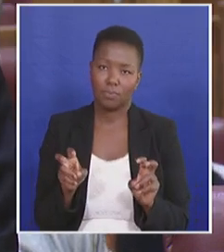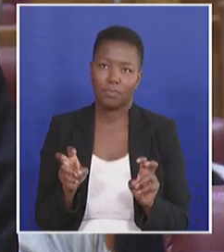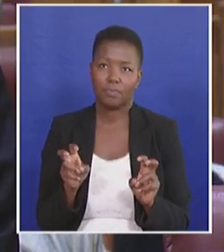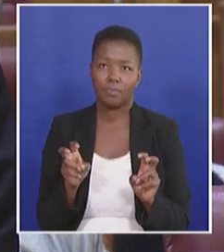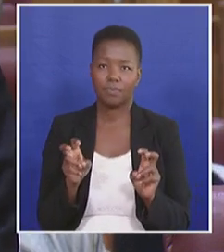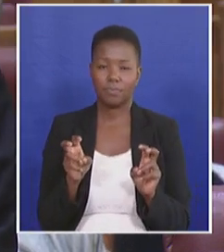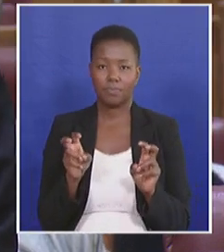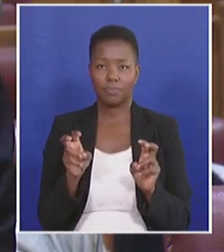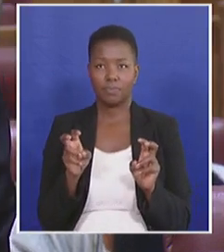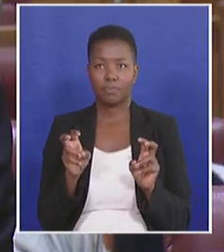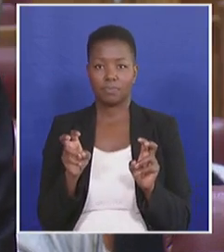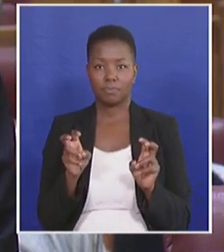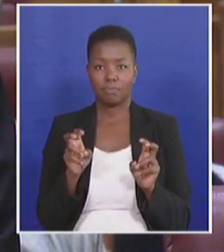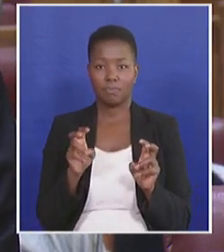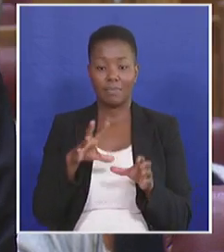within